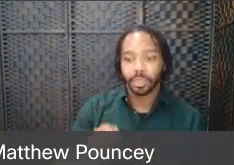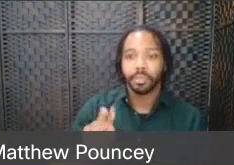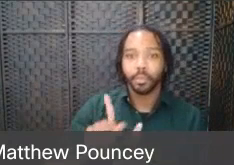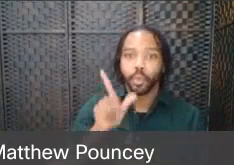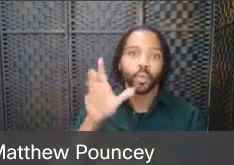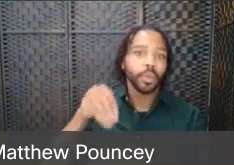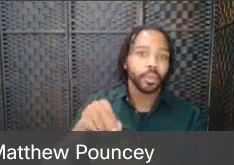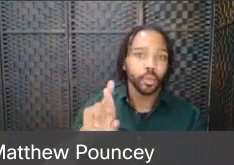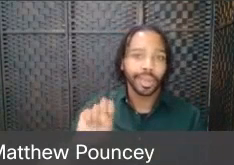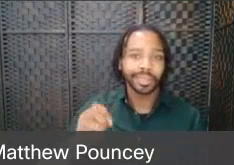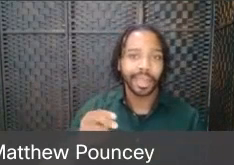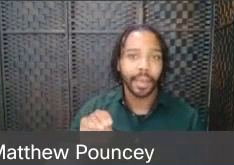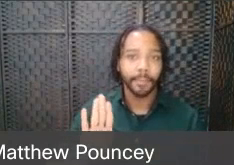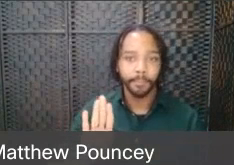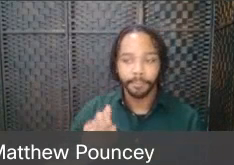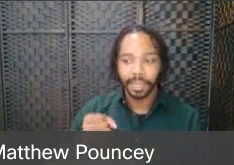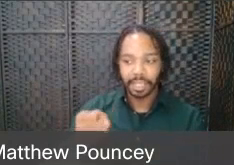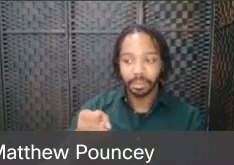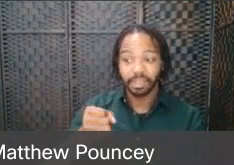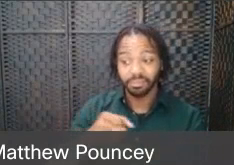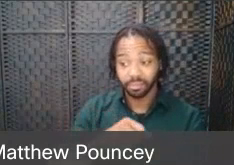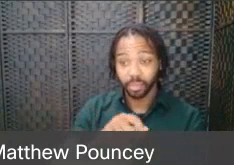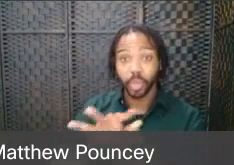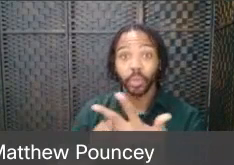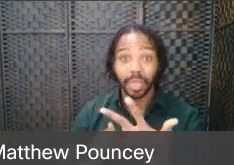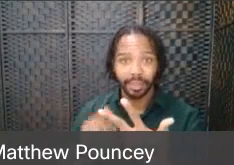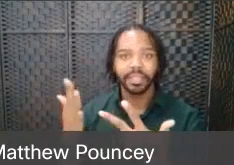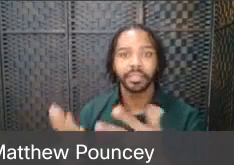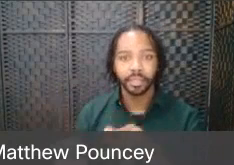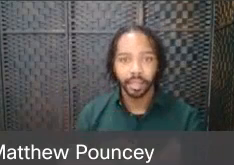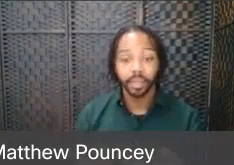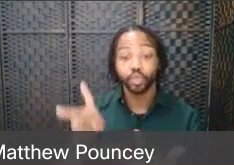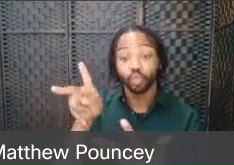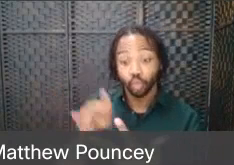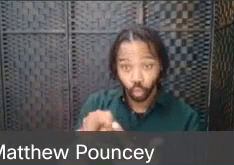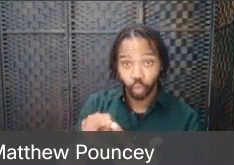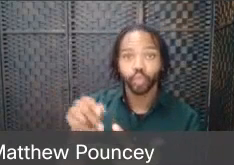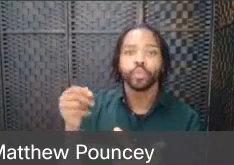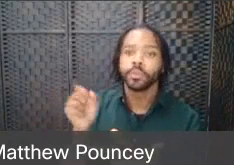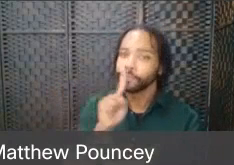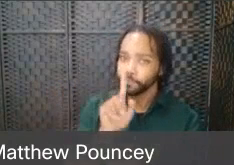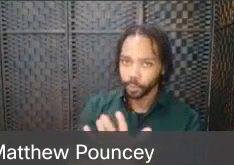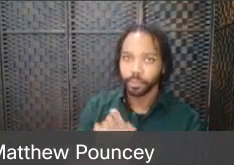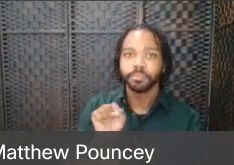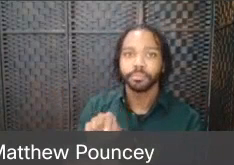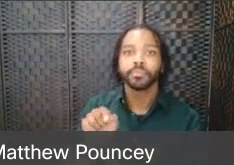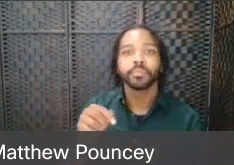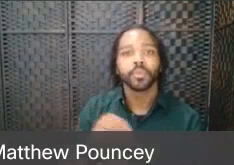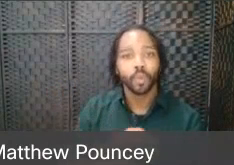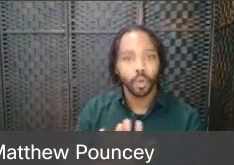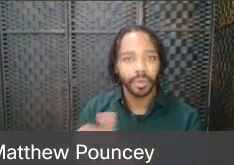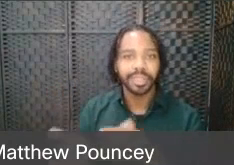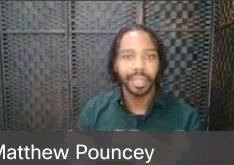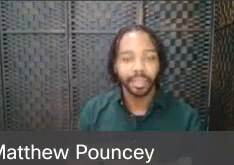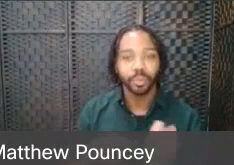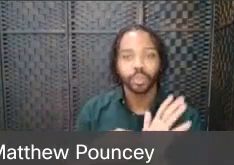habilitation placements. Of those, 3 have died. 2 were confirmed COVID deaths, which reflects a 5% of